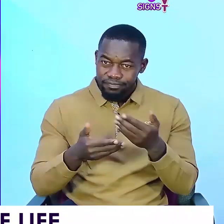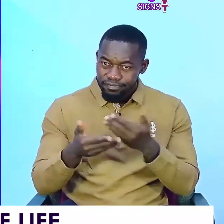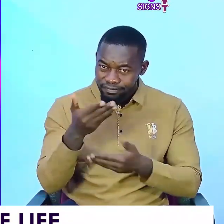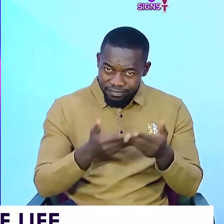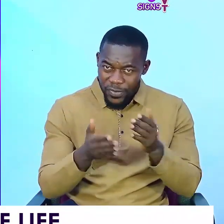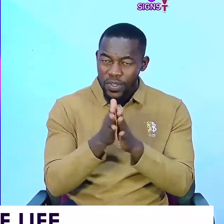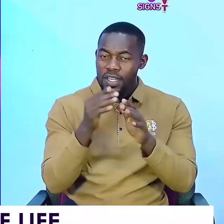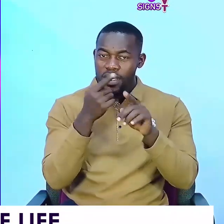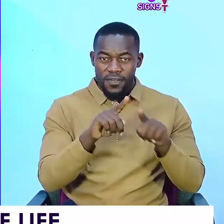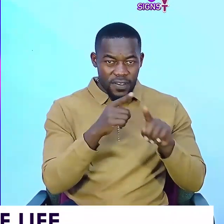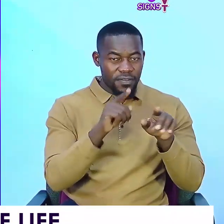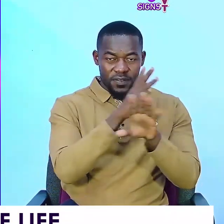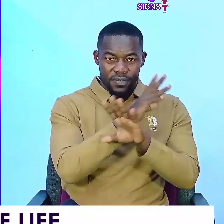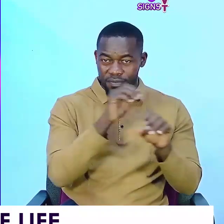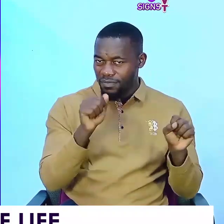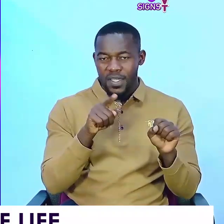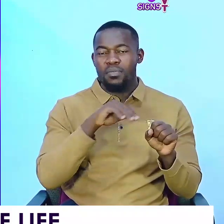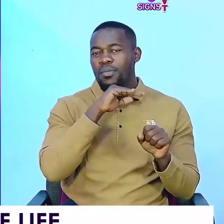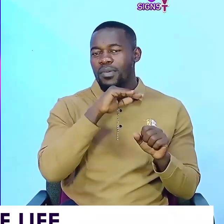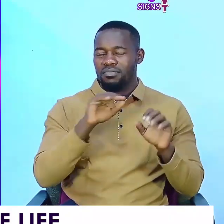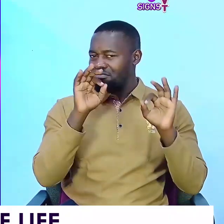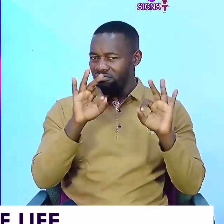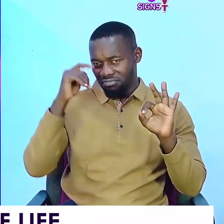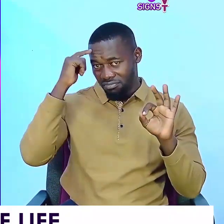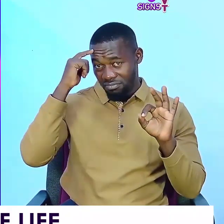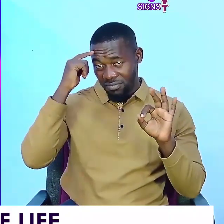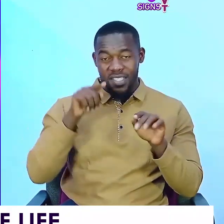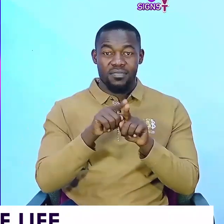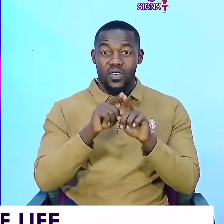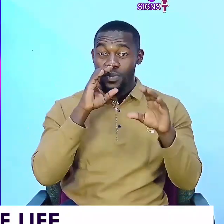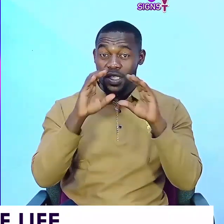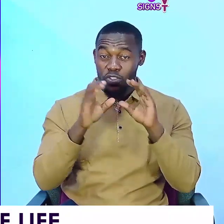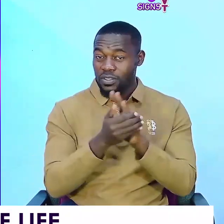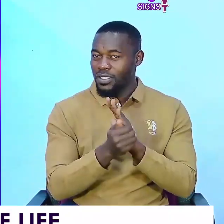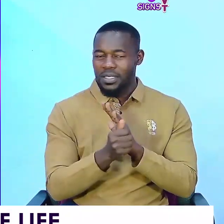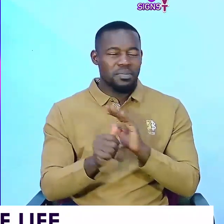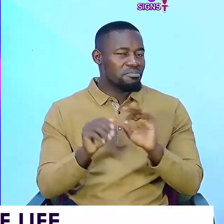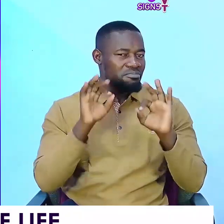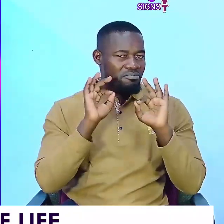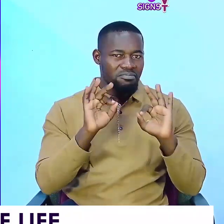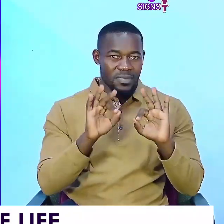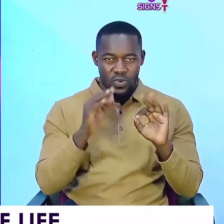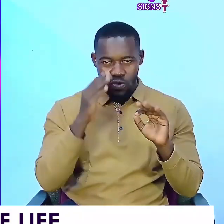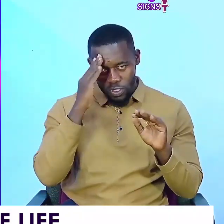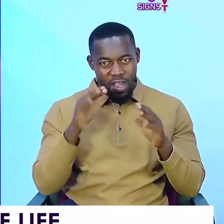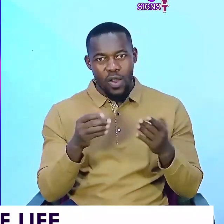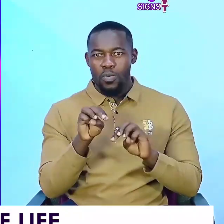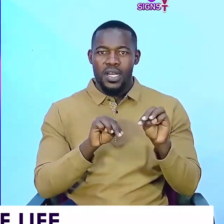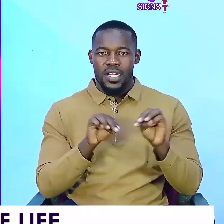relationships. I think he was good in that. In sustaining them, in communicating, and people management. We'll give